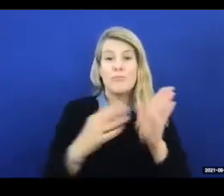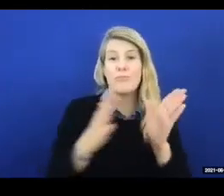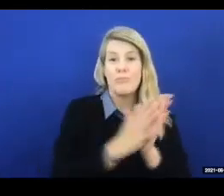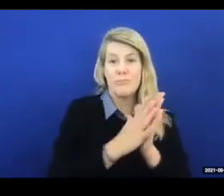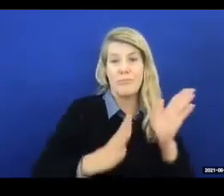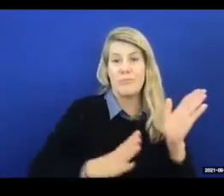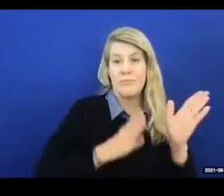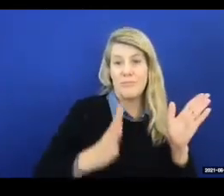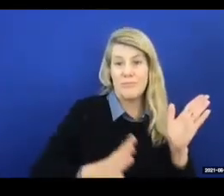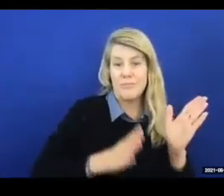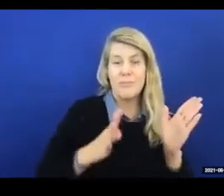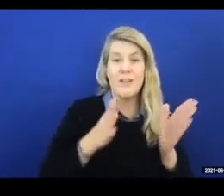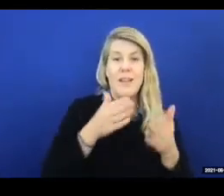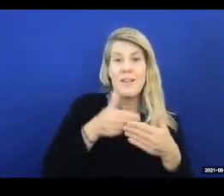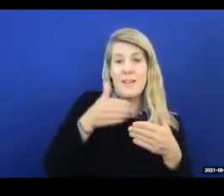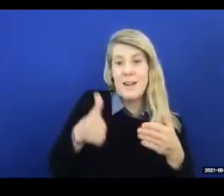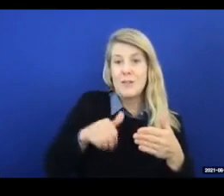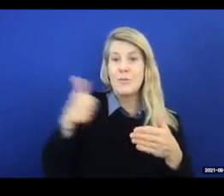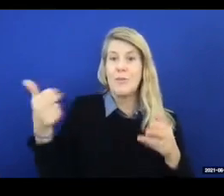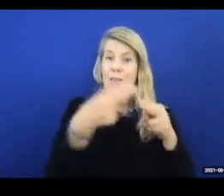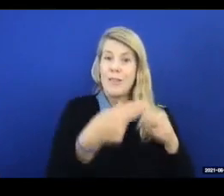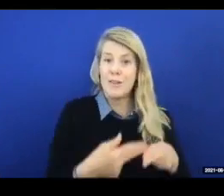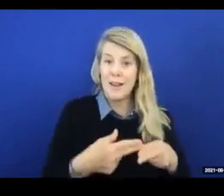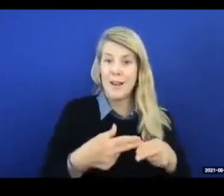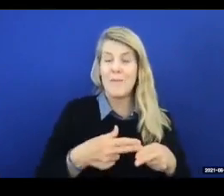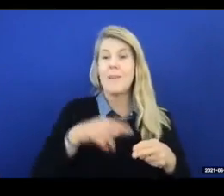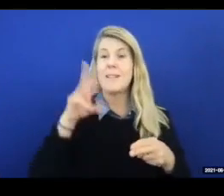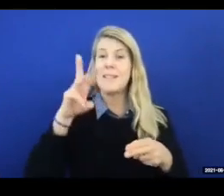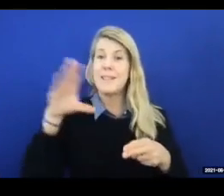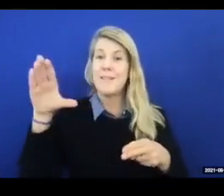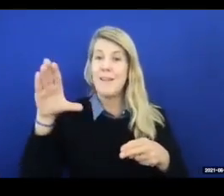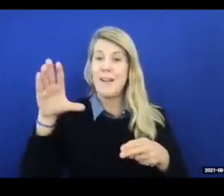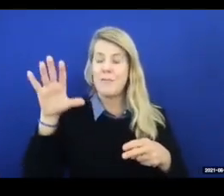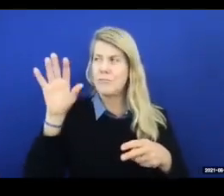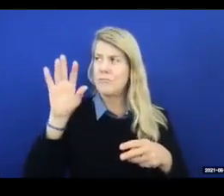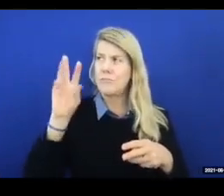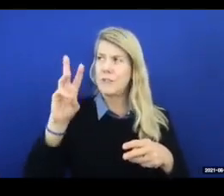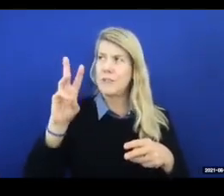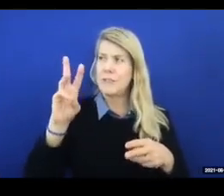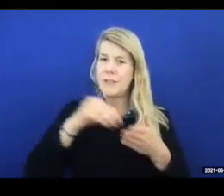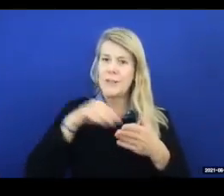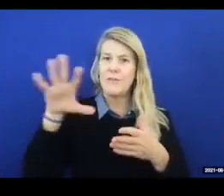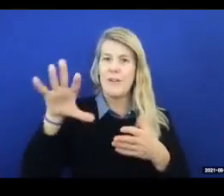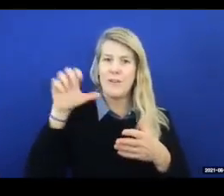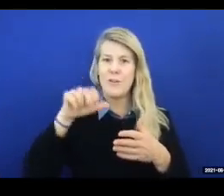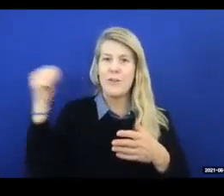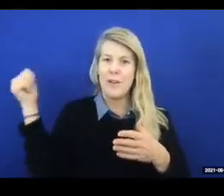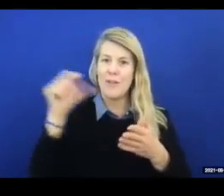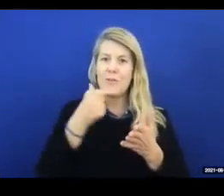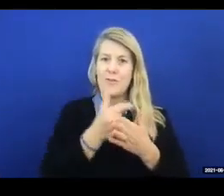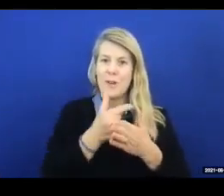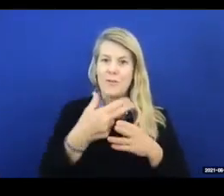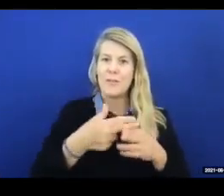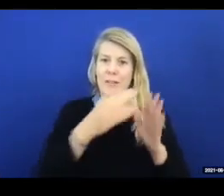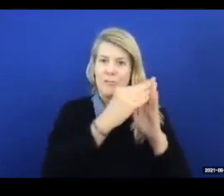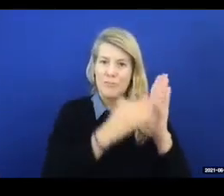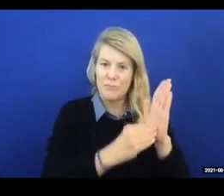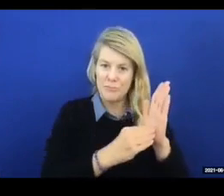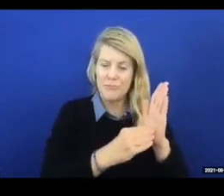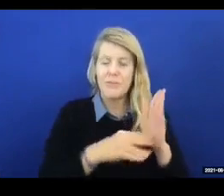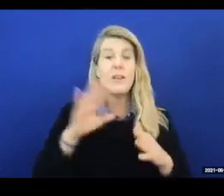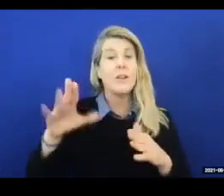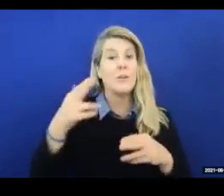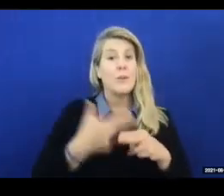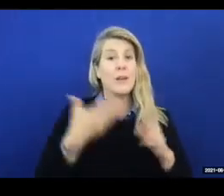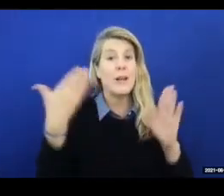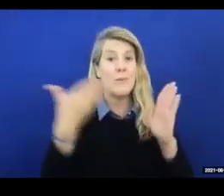officially recorded alongside the other 6,500 degree and certificate recipients. Your name will be forever